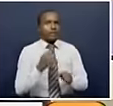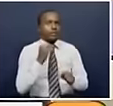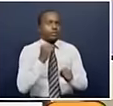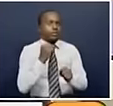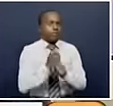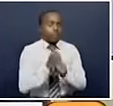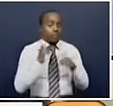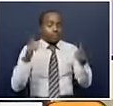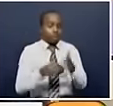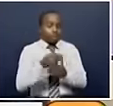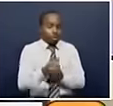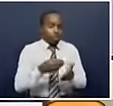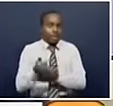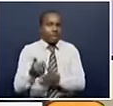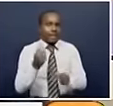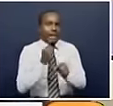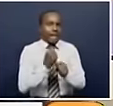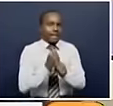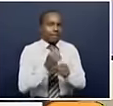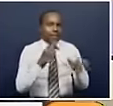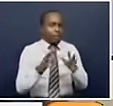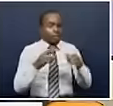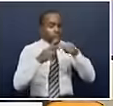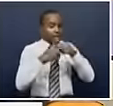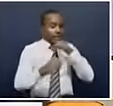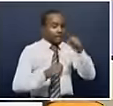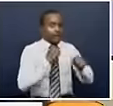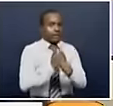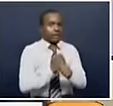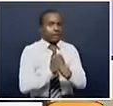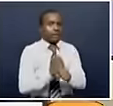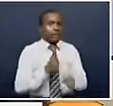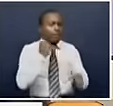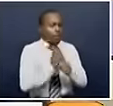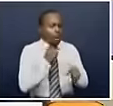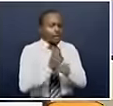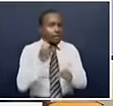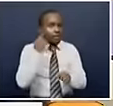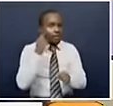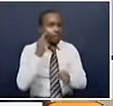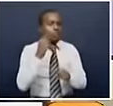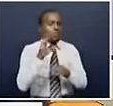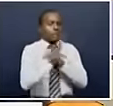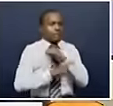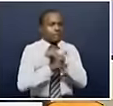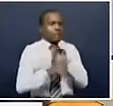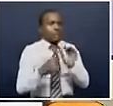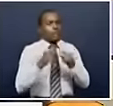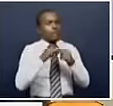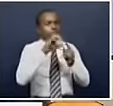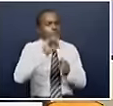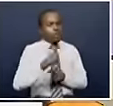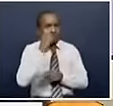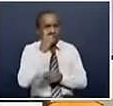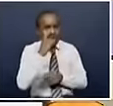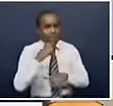procurements. And I did that for a period of about 7 years, working so much for countries like South Sudan, especially. During the days